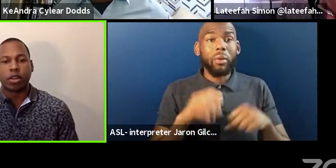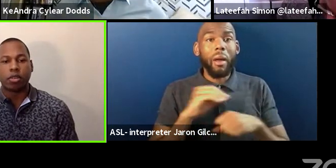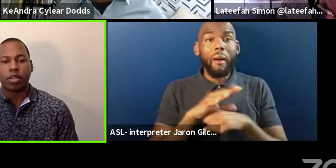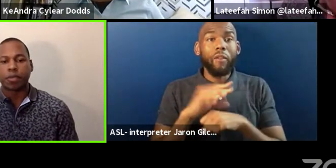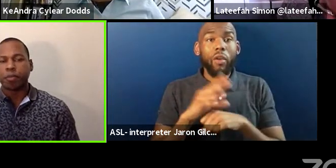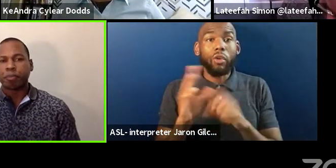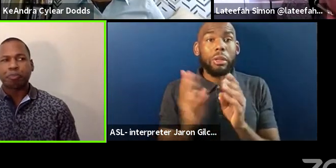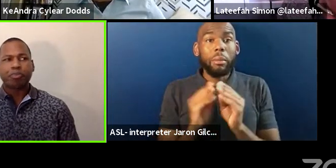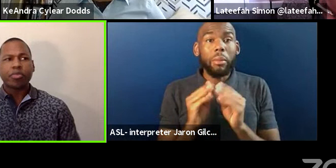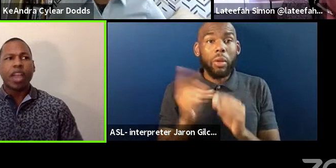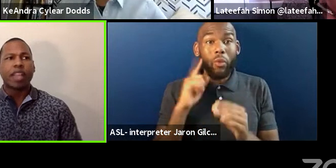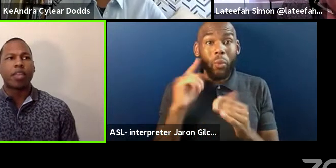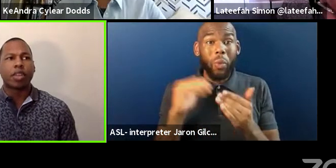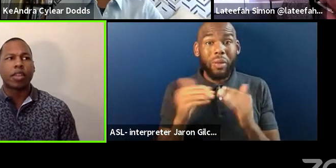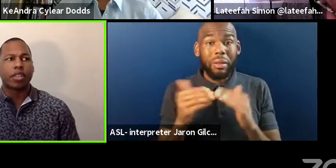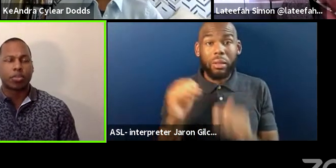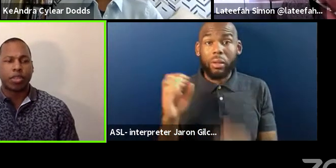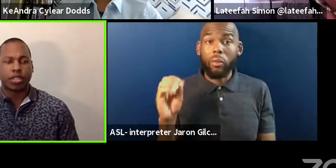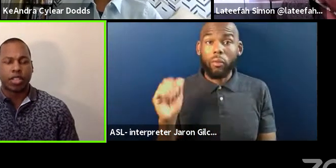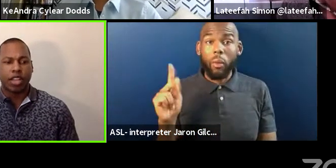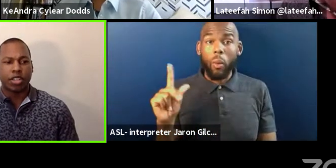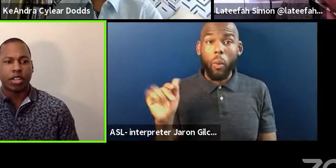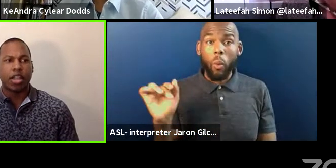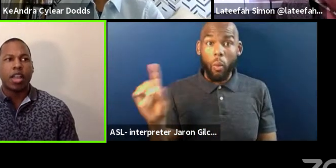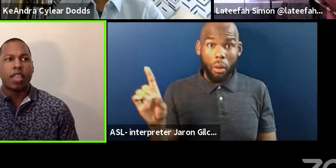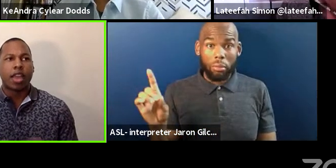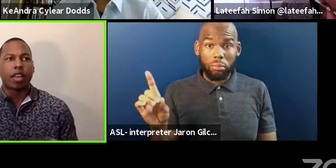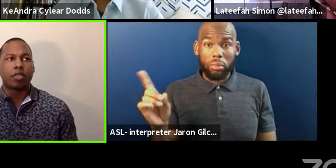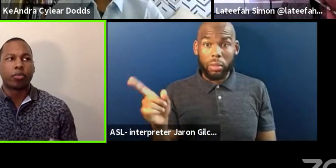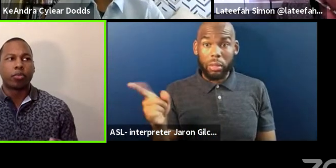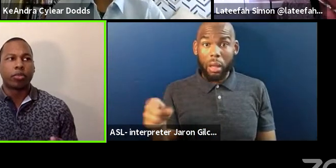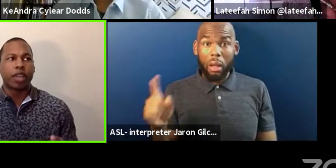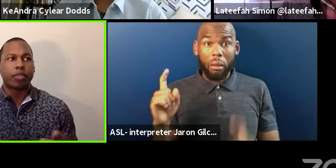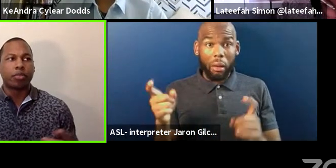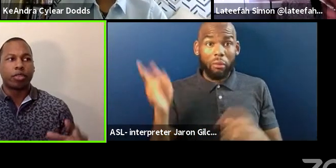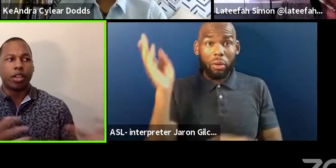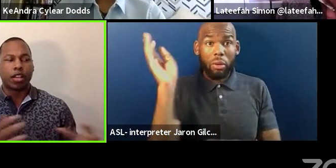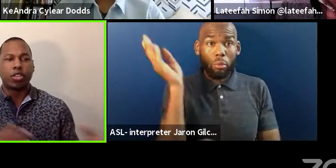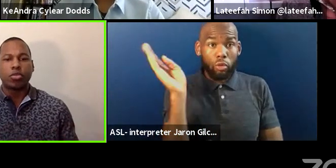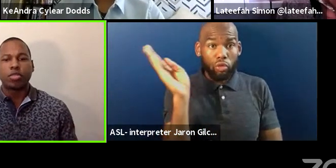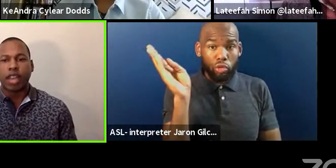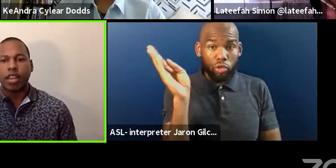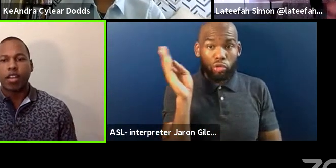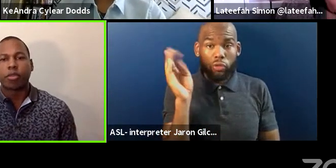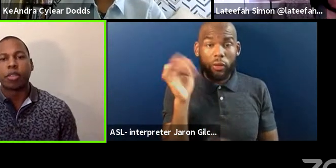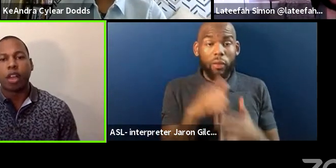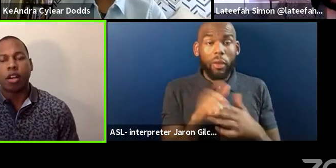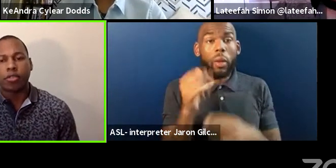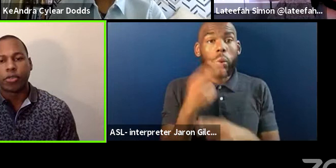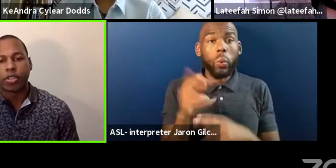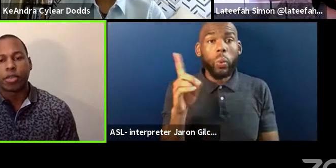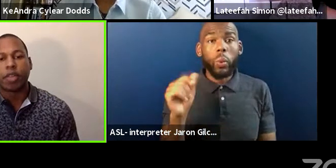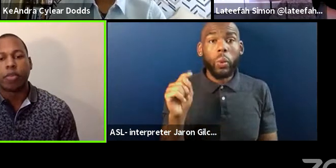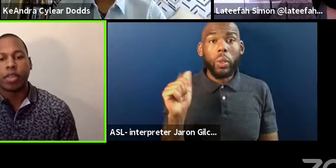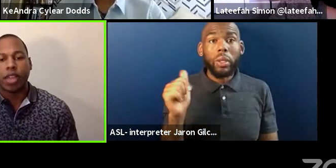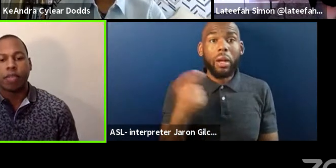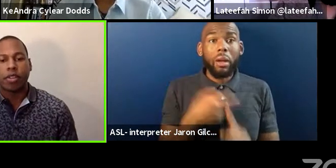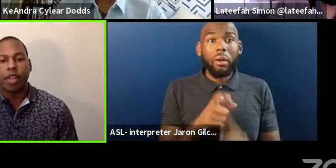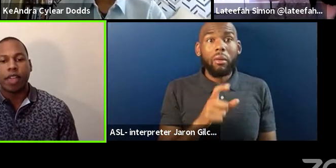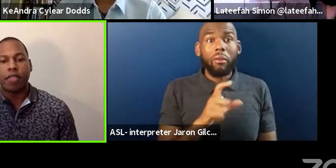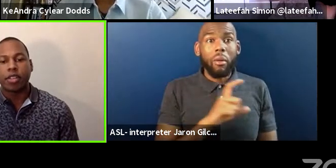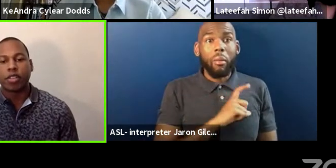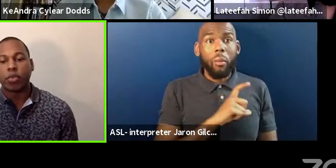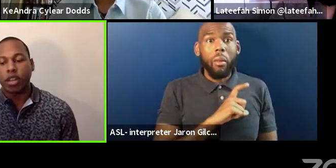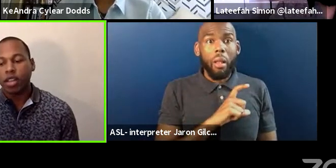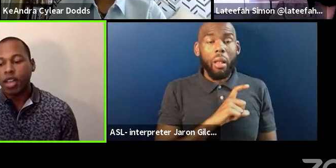city of Oakland. And they were giving this presentation that used data from law enforcement. And what became